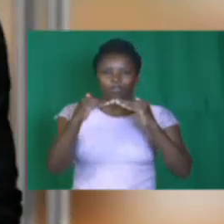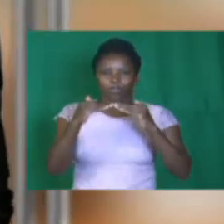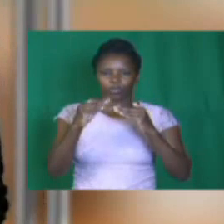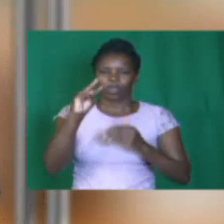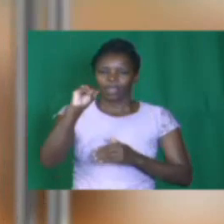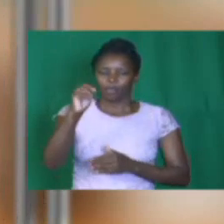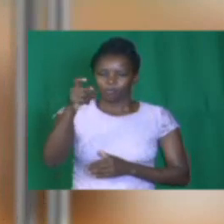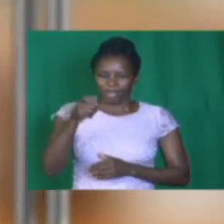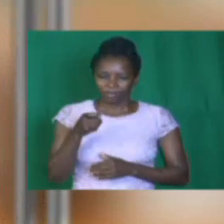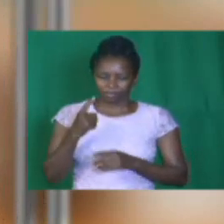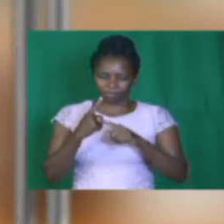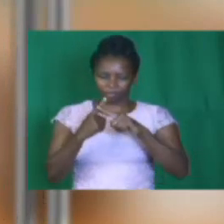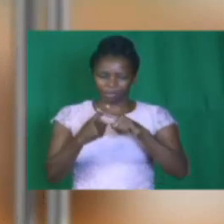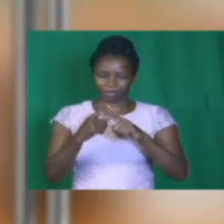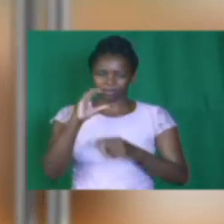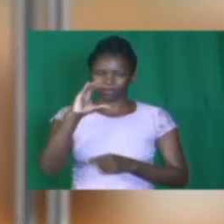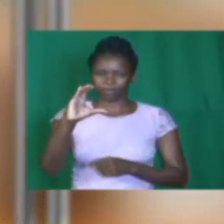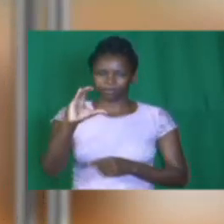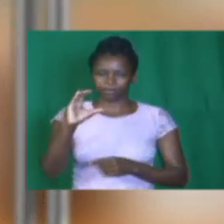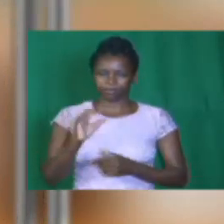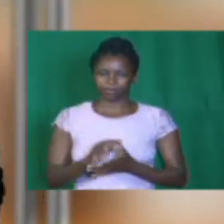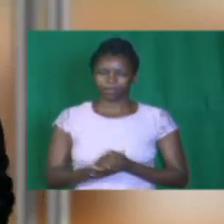mx plus c.